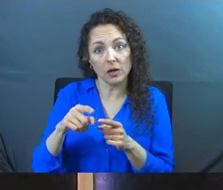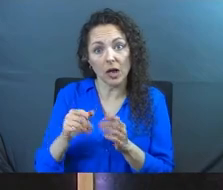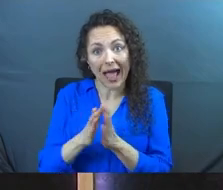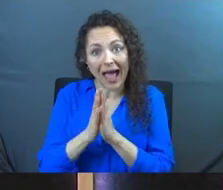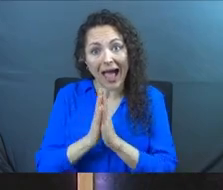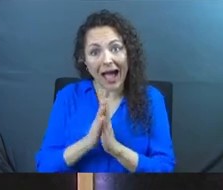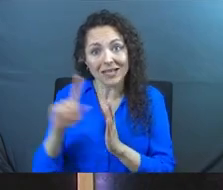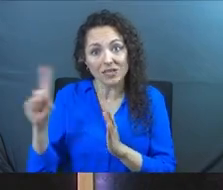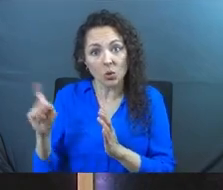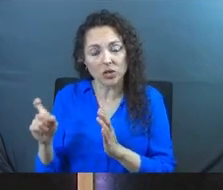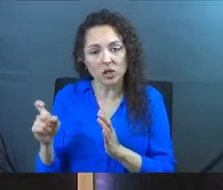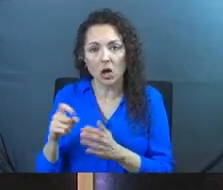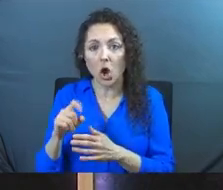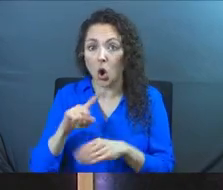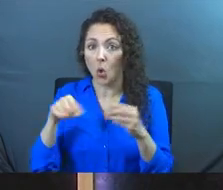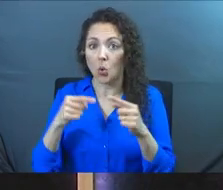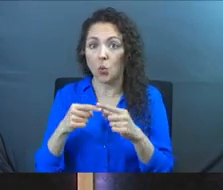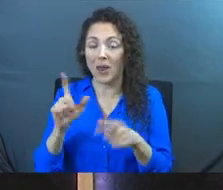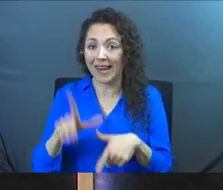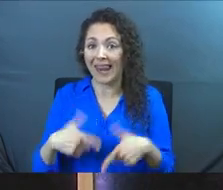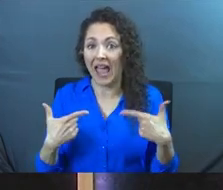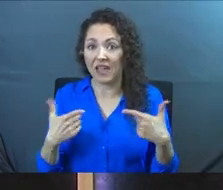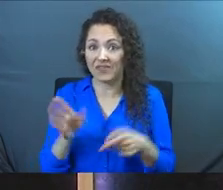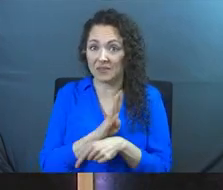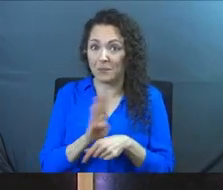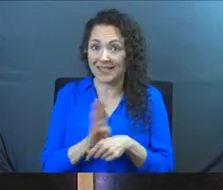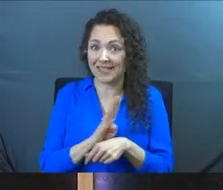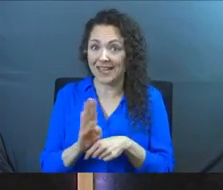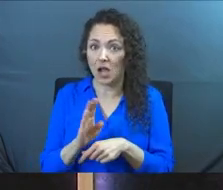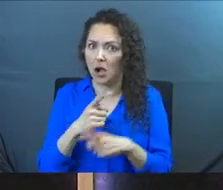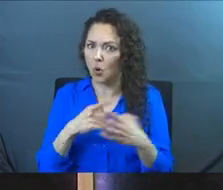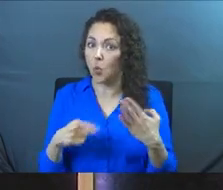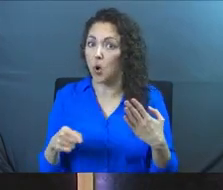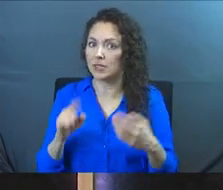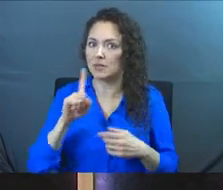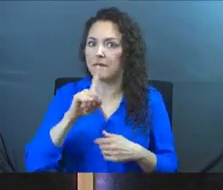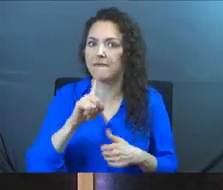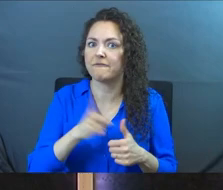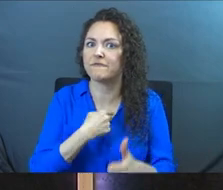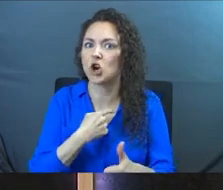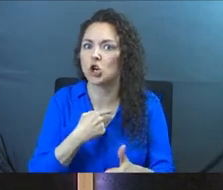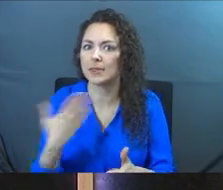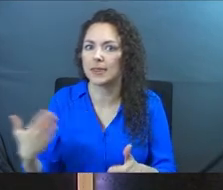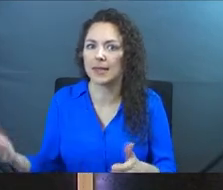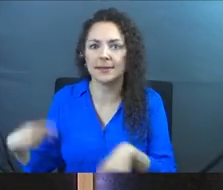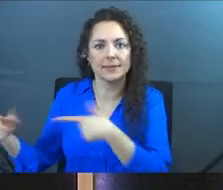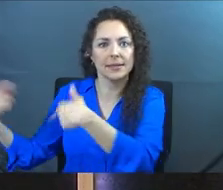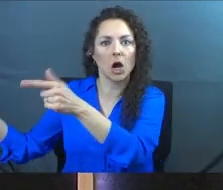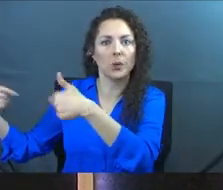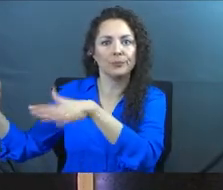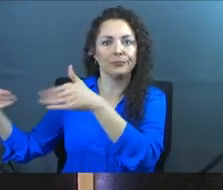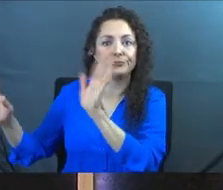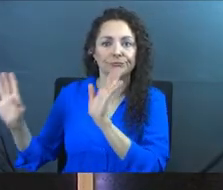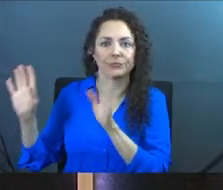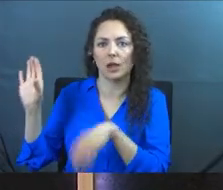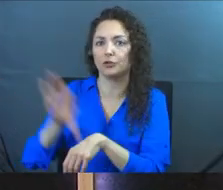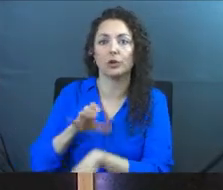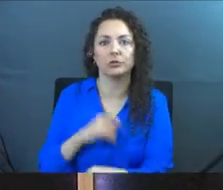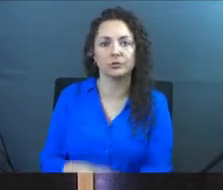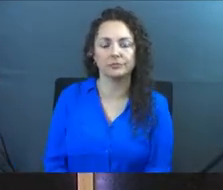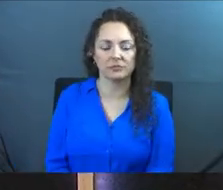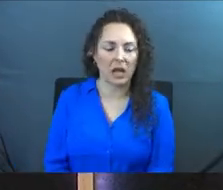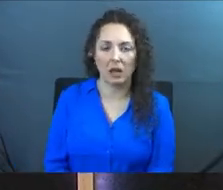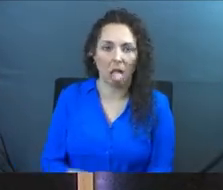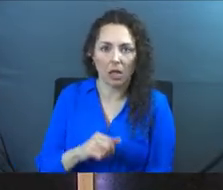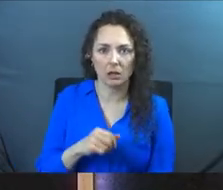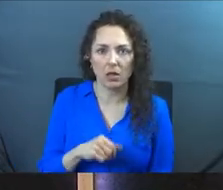life gets busy and overwhelming, what's the first thing to go? For a lot of people, it's Jesus. And it's thinking about that, and it's going to church, and it's being a part of the kingdom